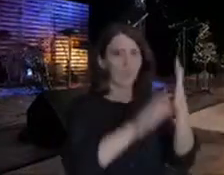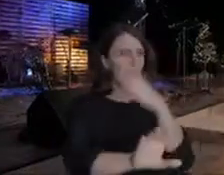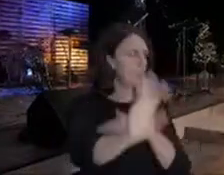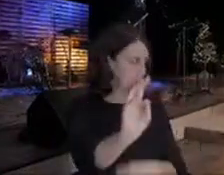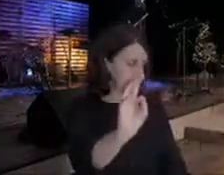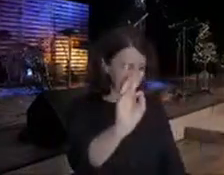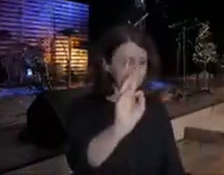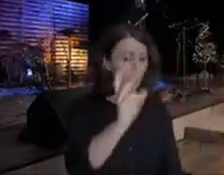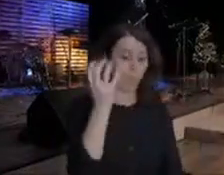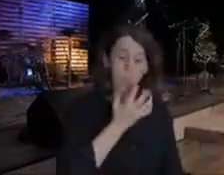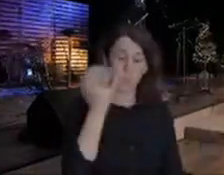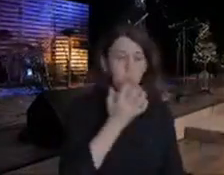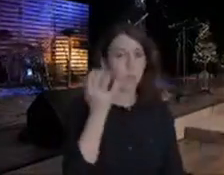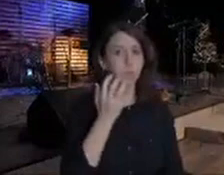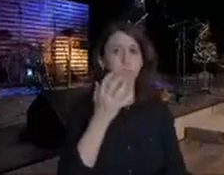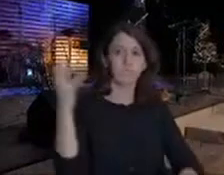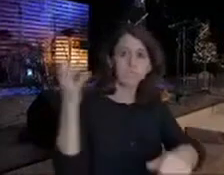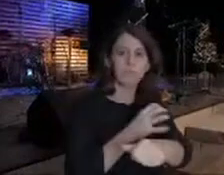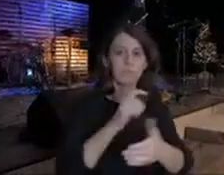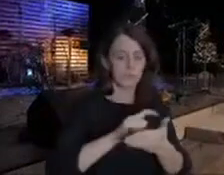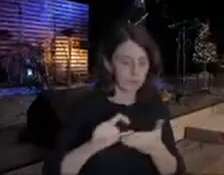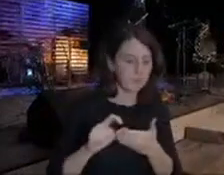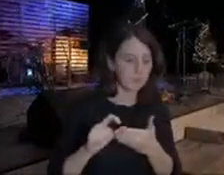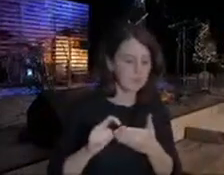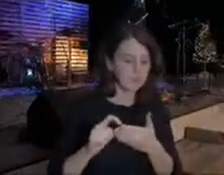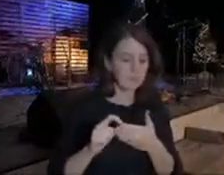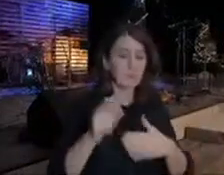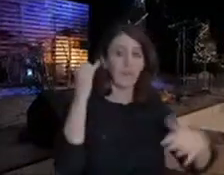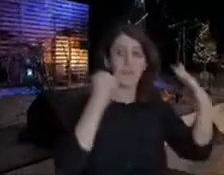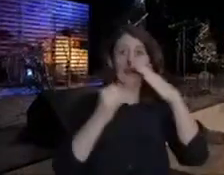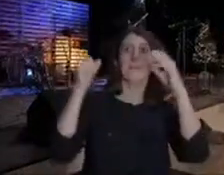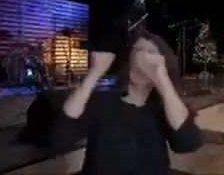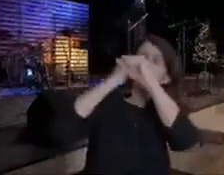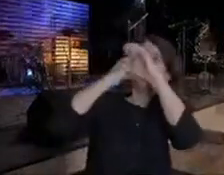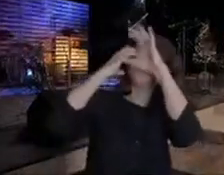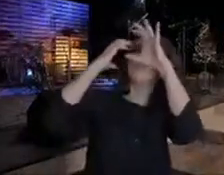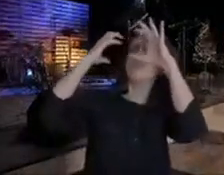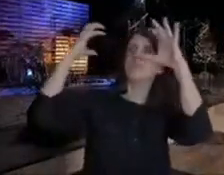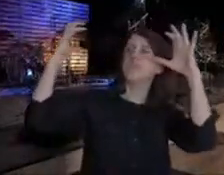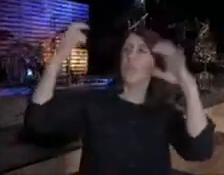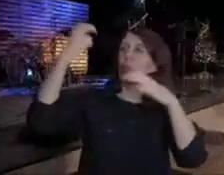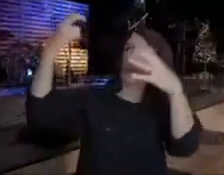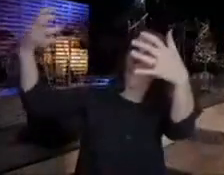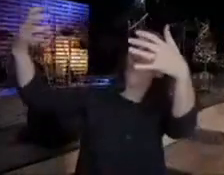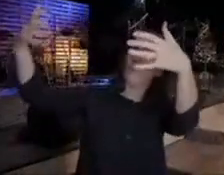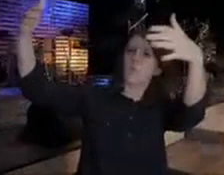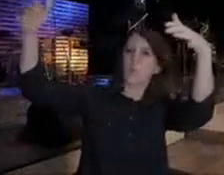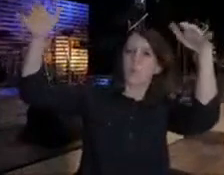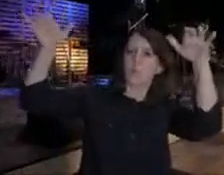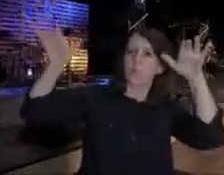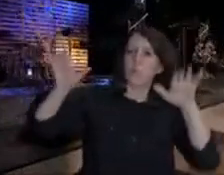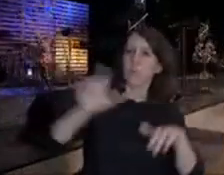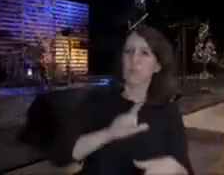most incredible scriptures in all of the Bible, right? Isaiah gets this vision of the throne room of the Lord, and it is